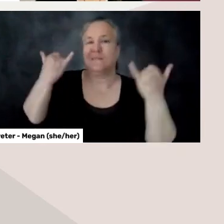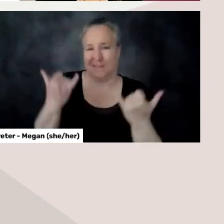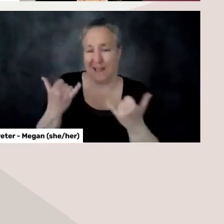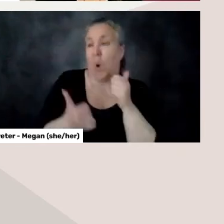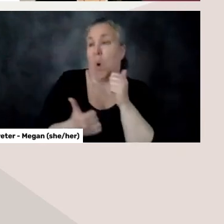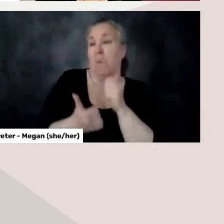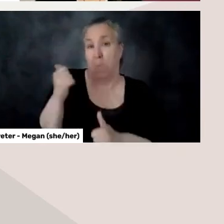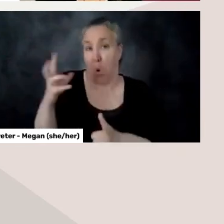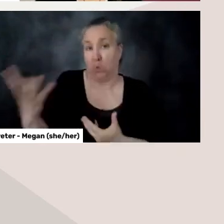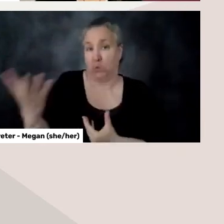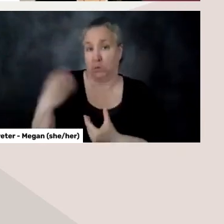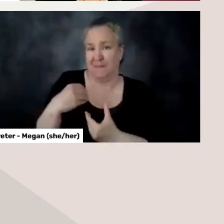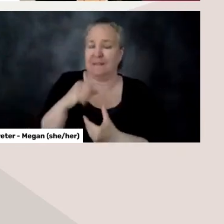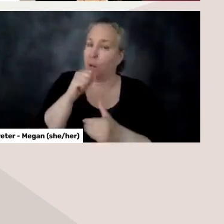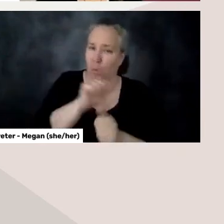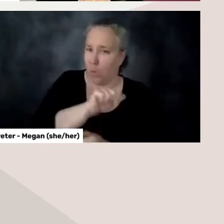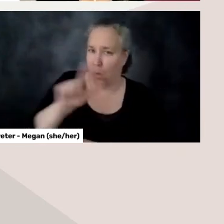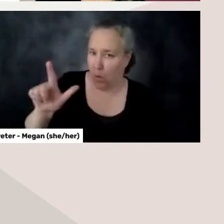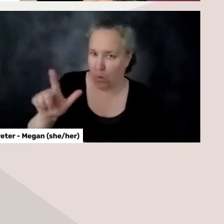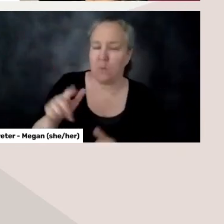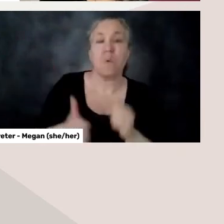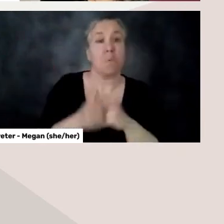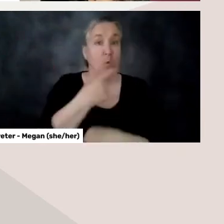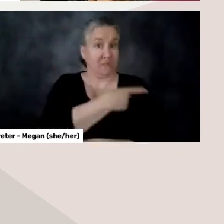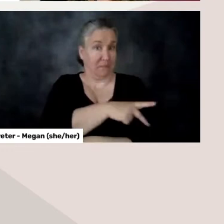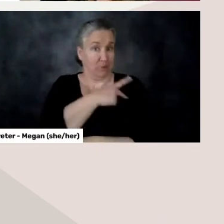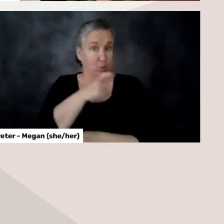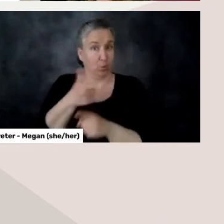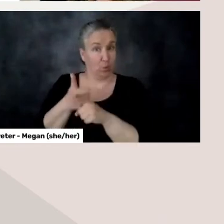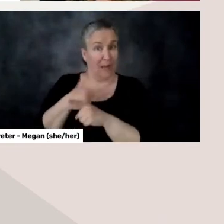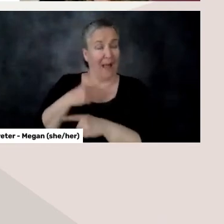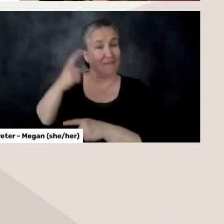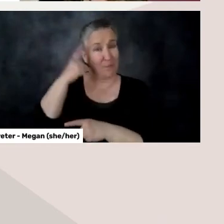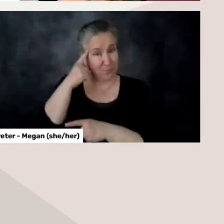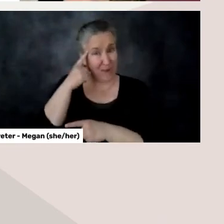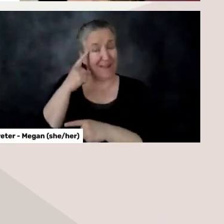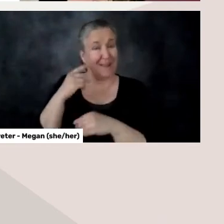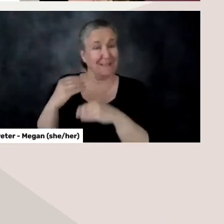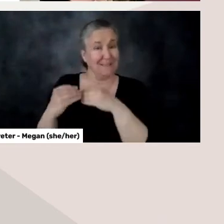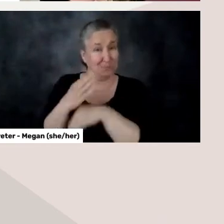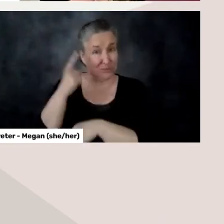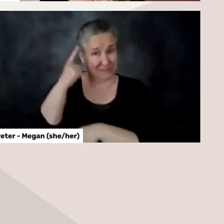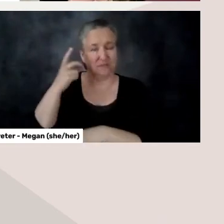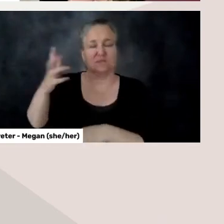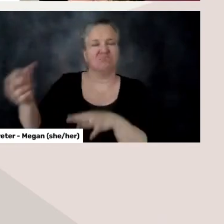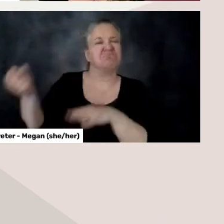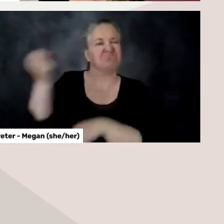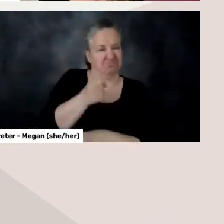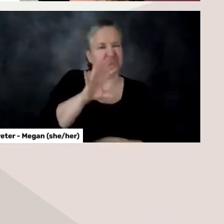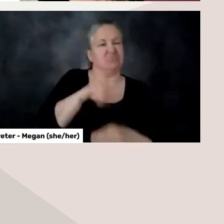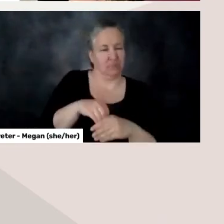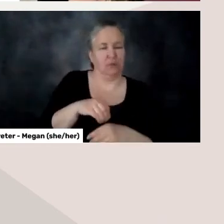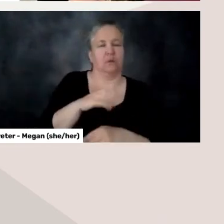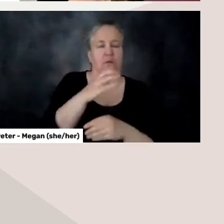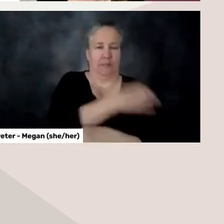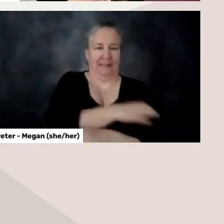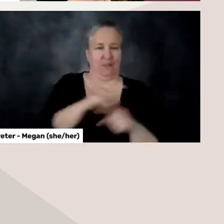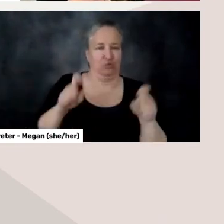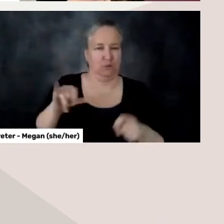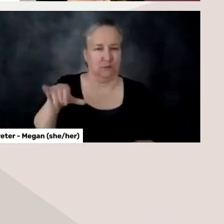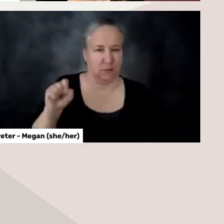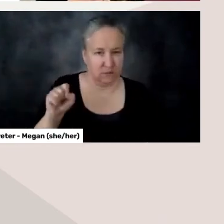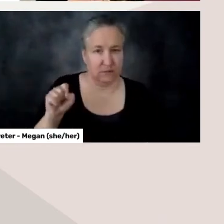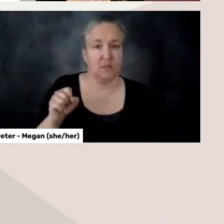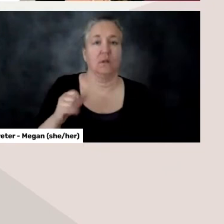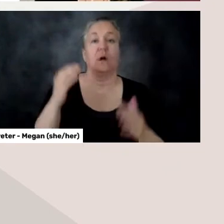most, not every, but most patients with brain metastases on clinical trials. We then will say they need to